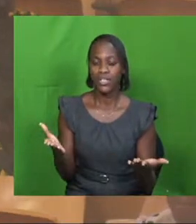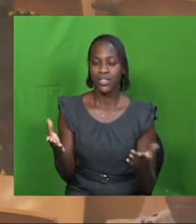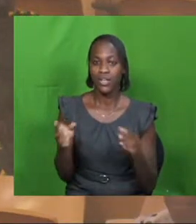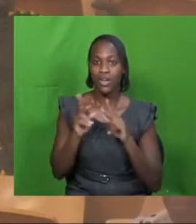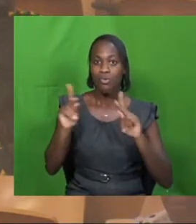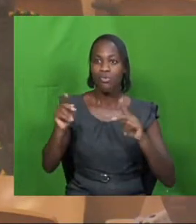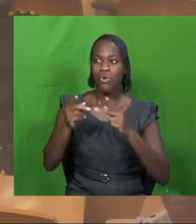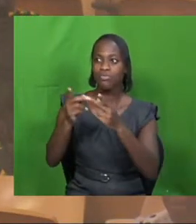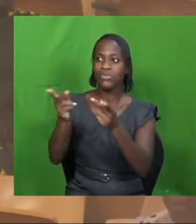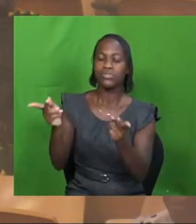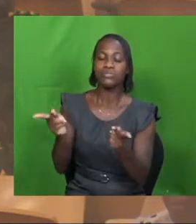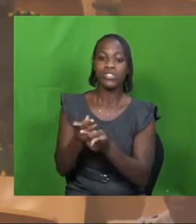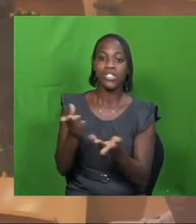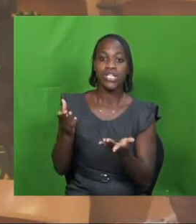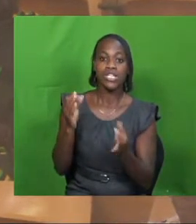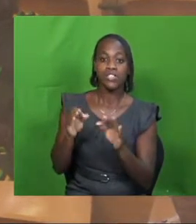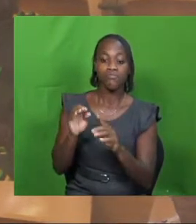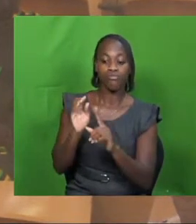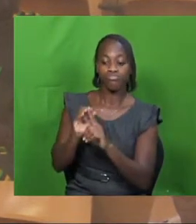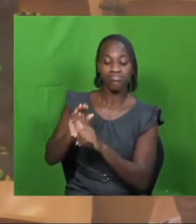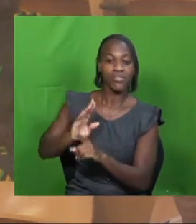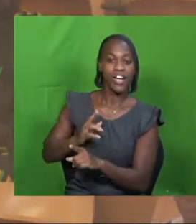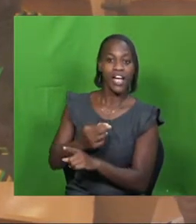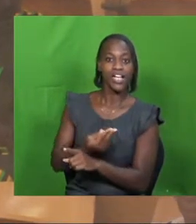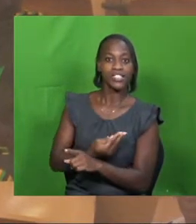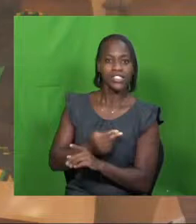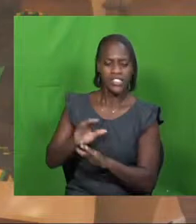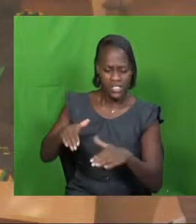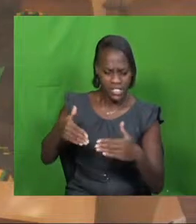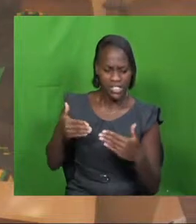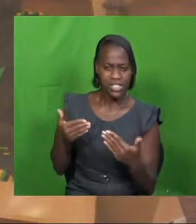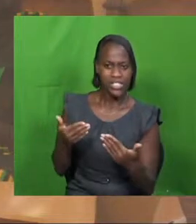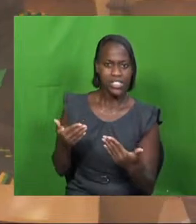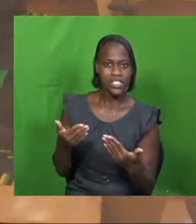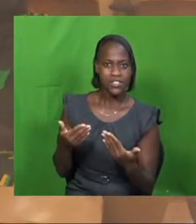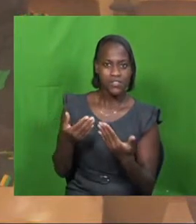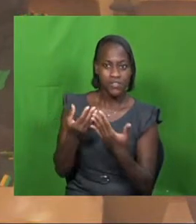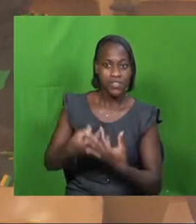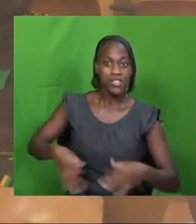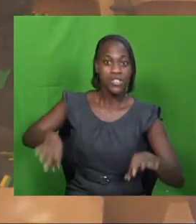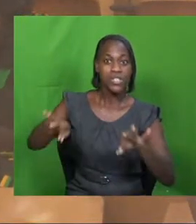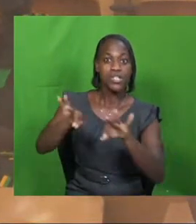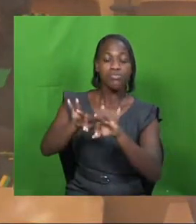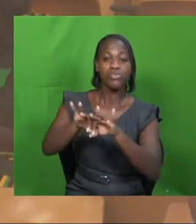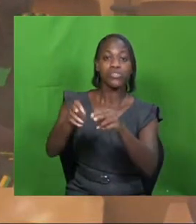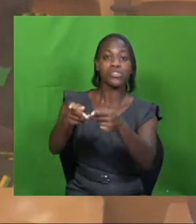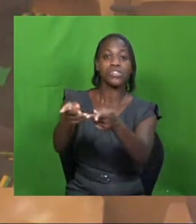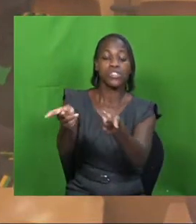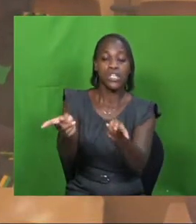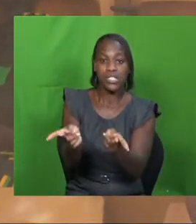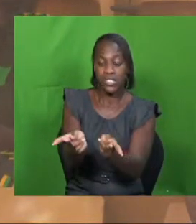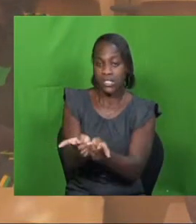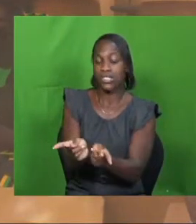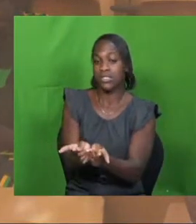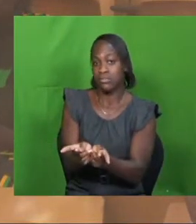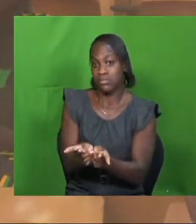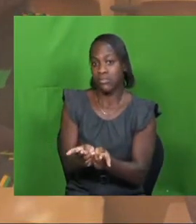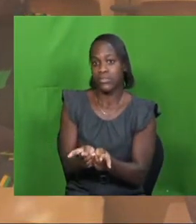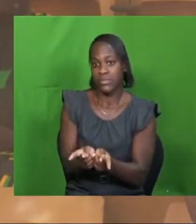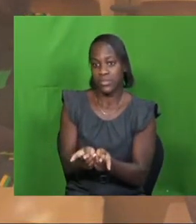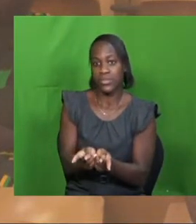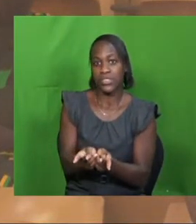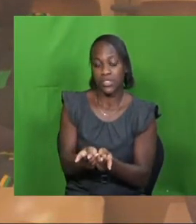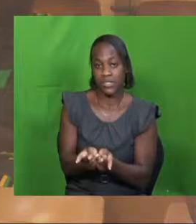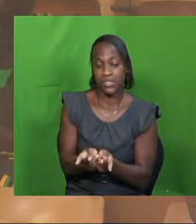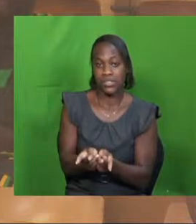If our attention is even drawn, we'll give them the most distinguished place of